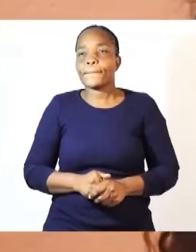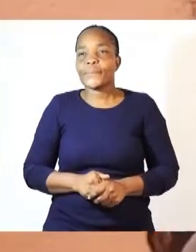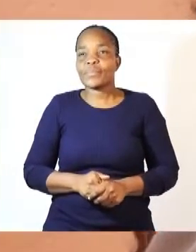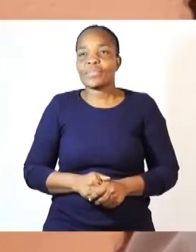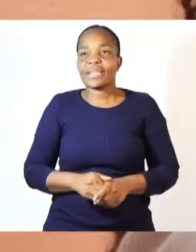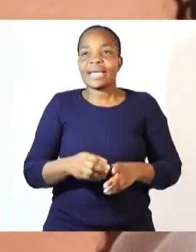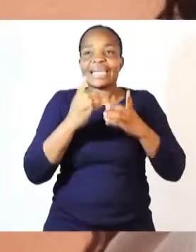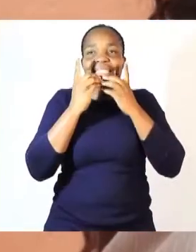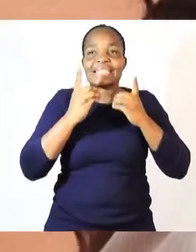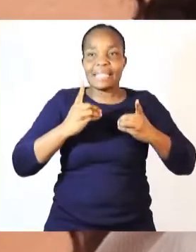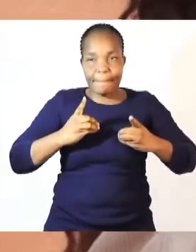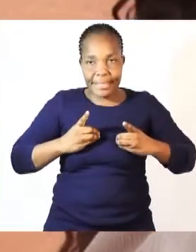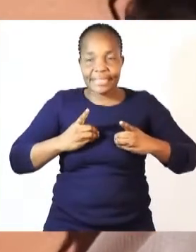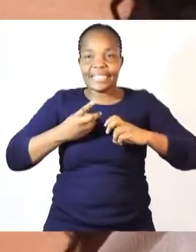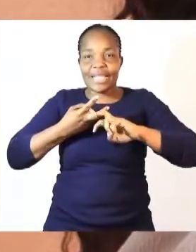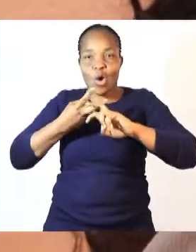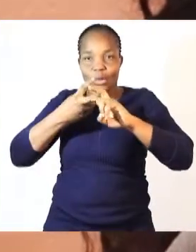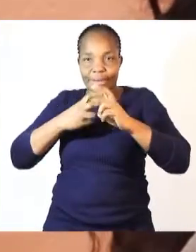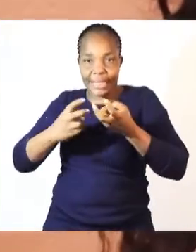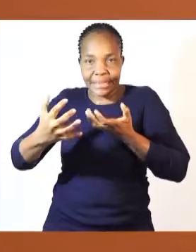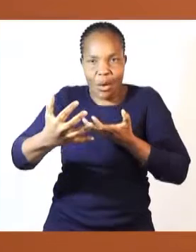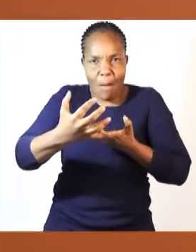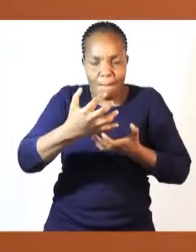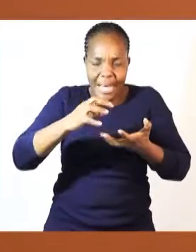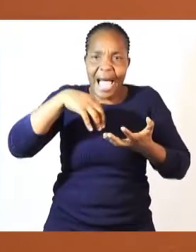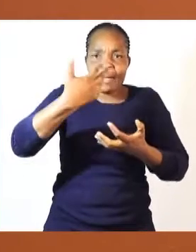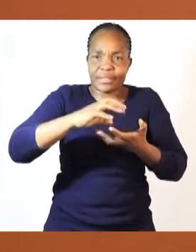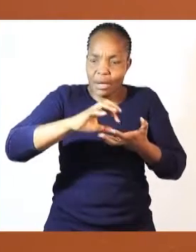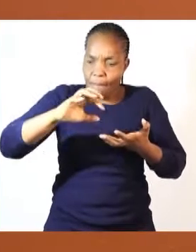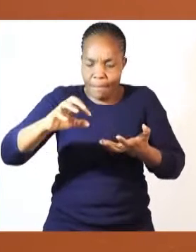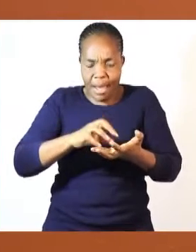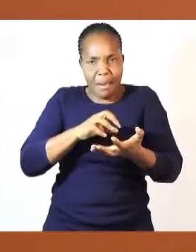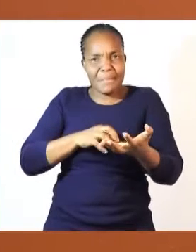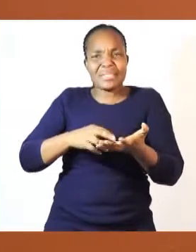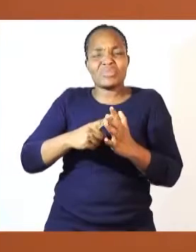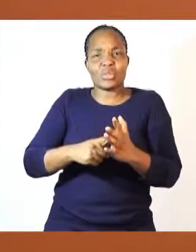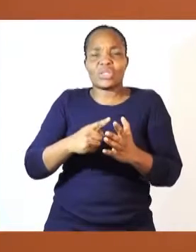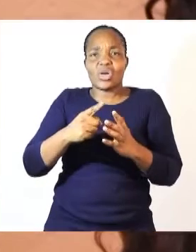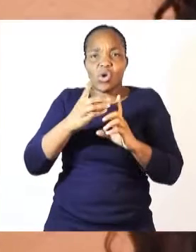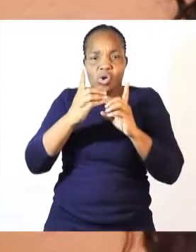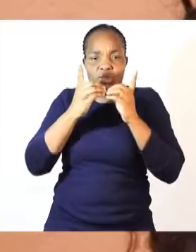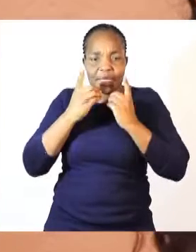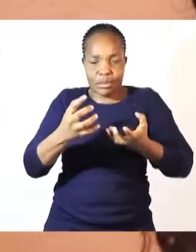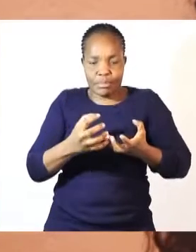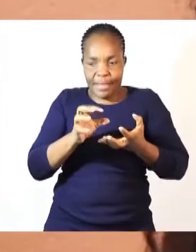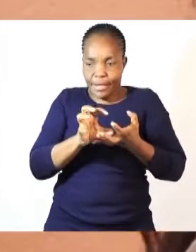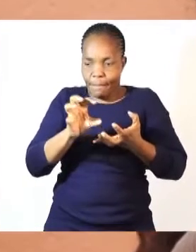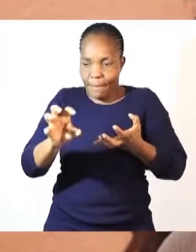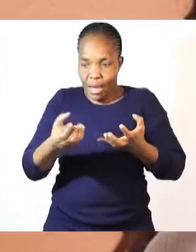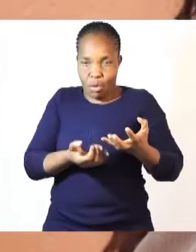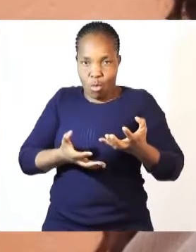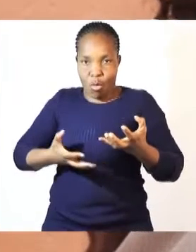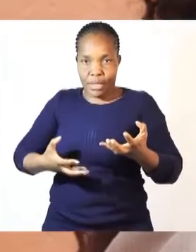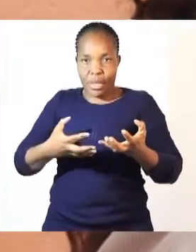Disability disaggregated data in simple terms means data that is broken down into different categories, such